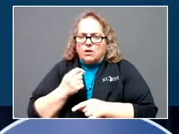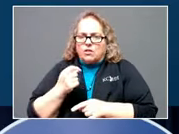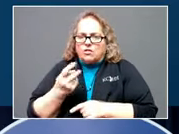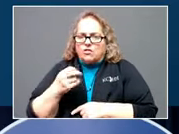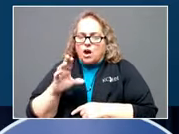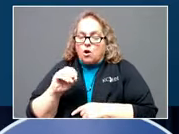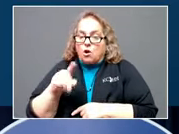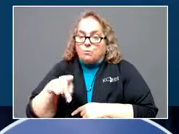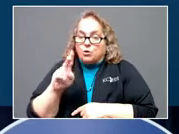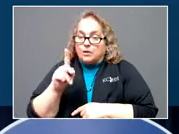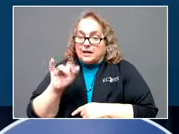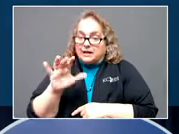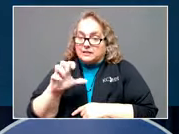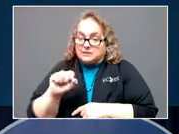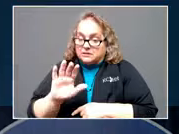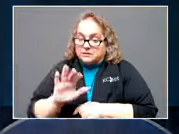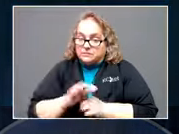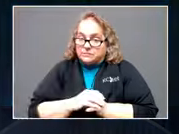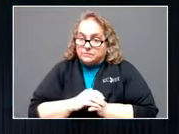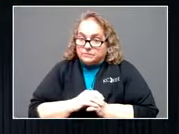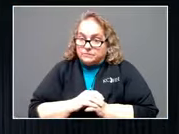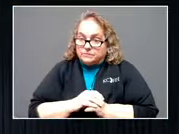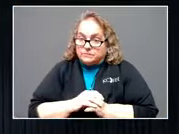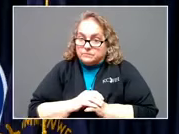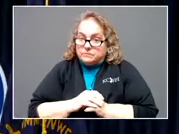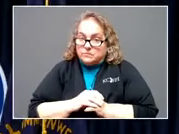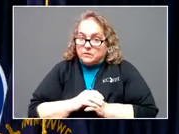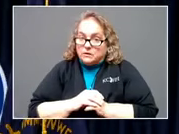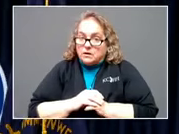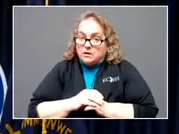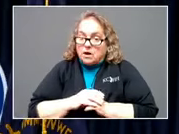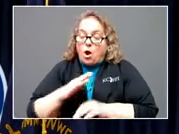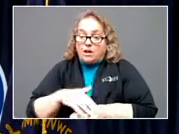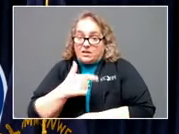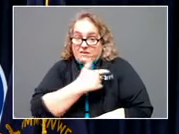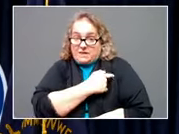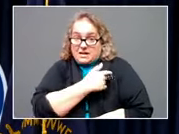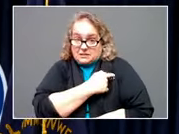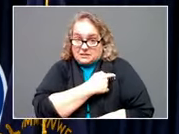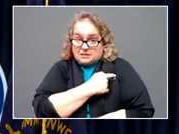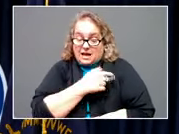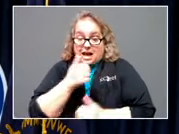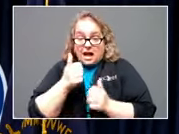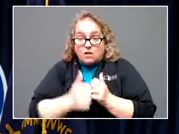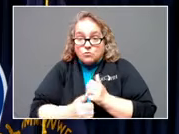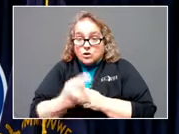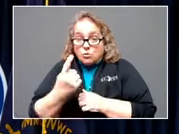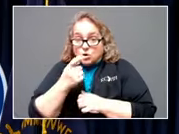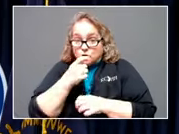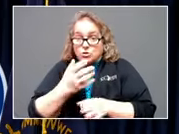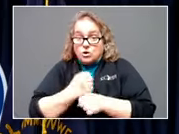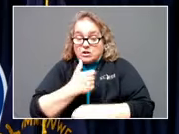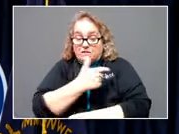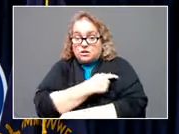So on the vaccines, everybody who has gotten a vaccine should get a